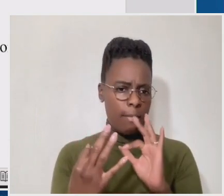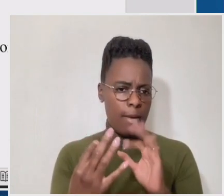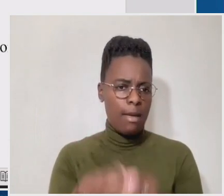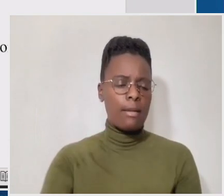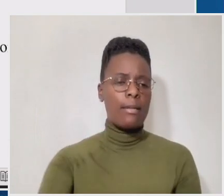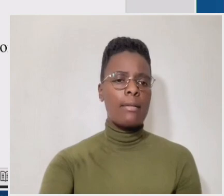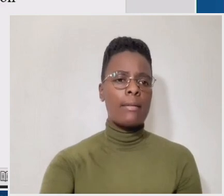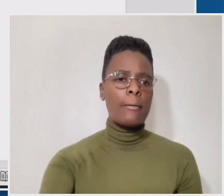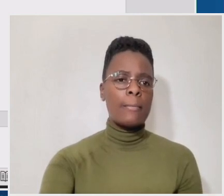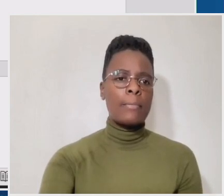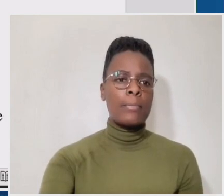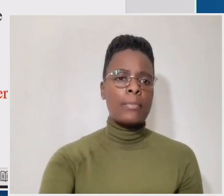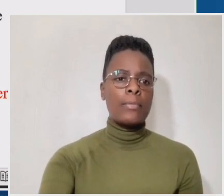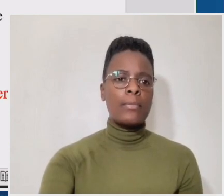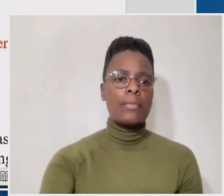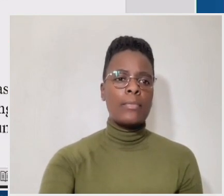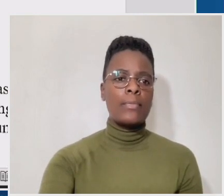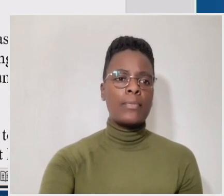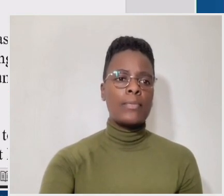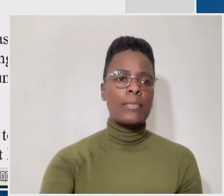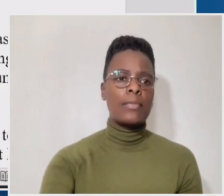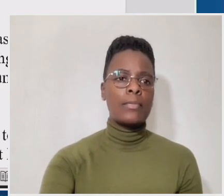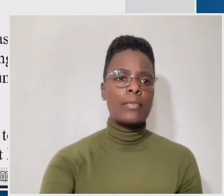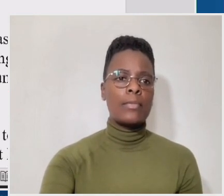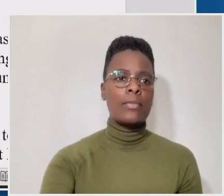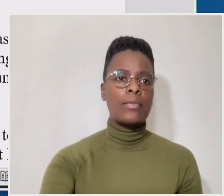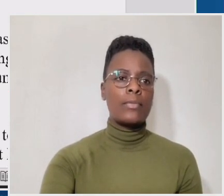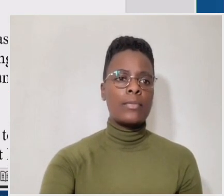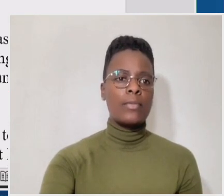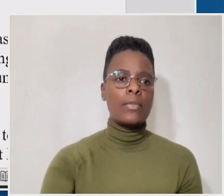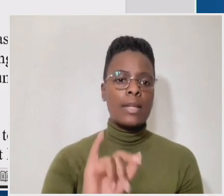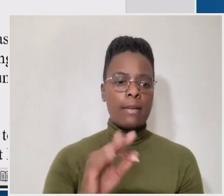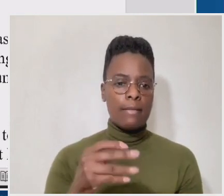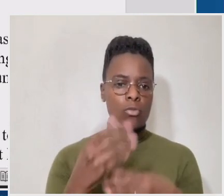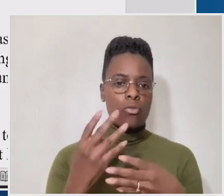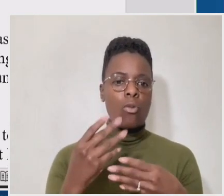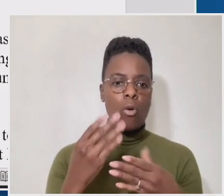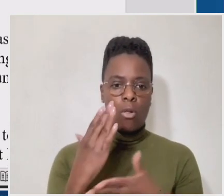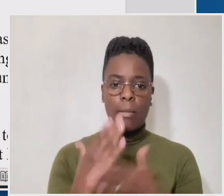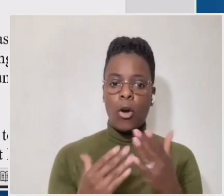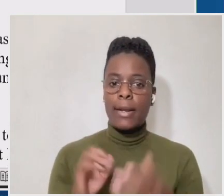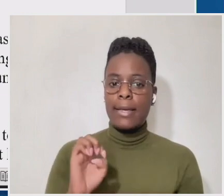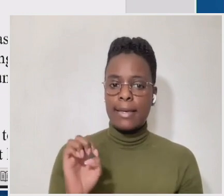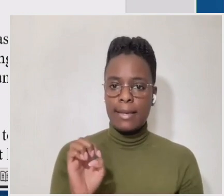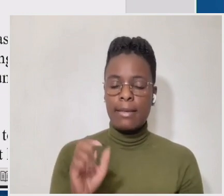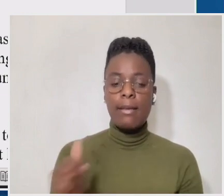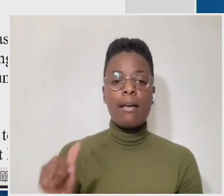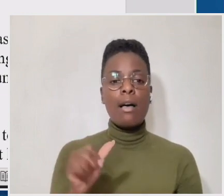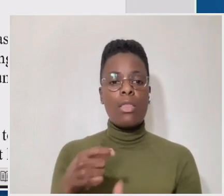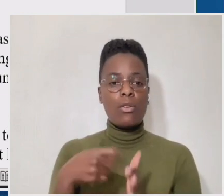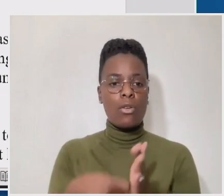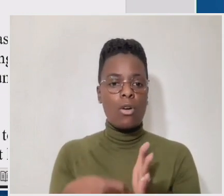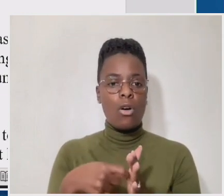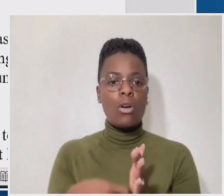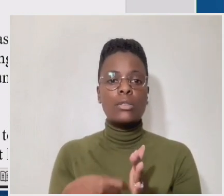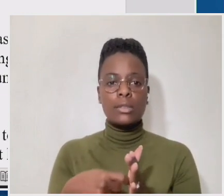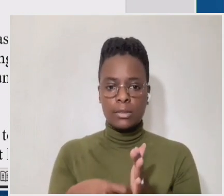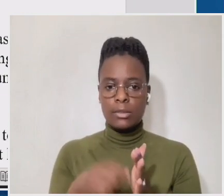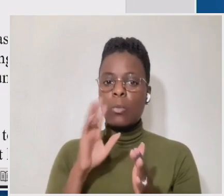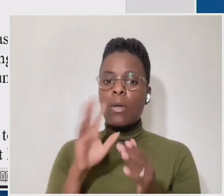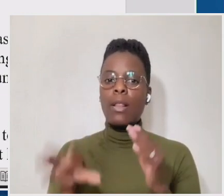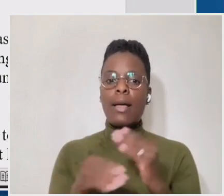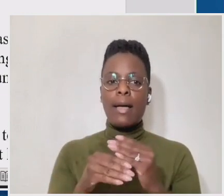And if we scroll down a little lower, I wonder, here it is, section E. Other costs, we would like to add this, other costs necessary